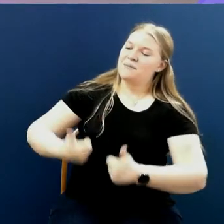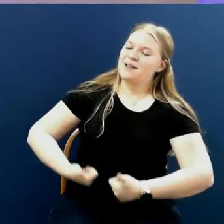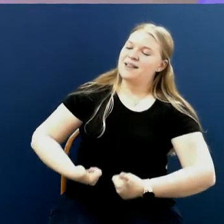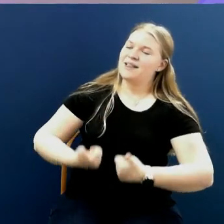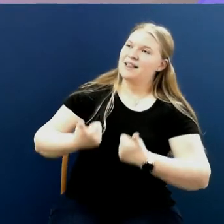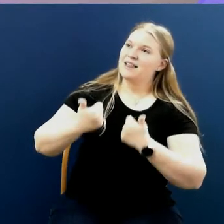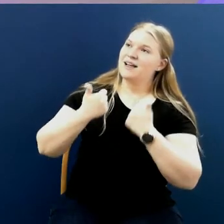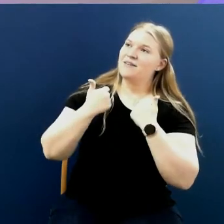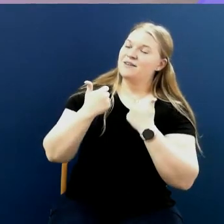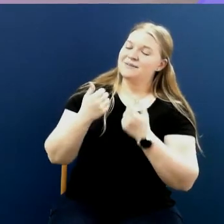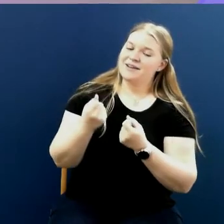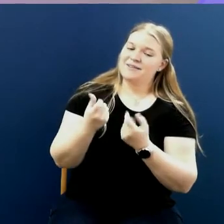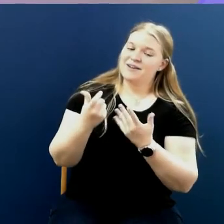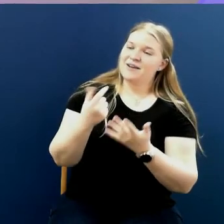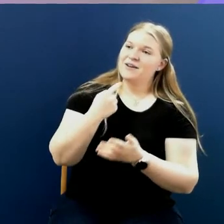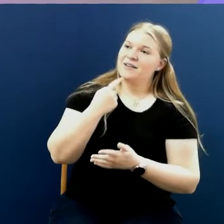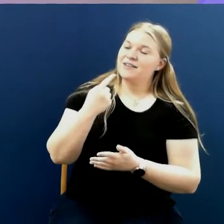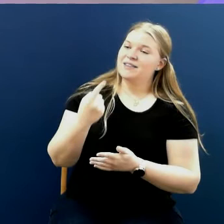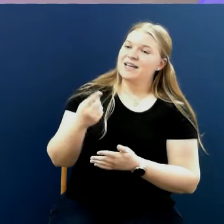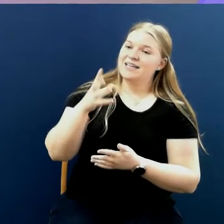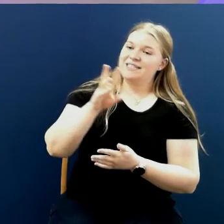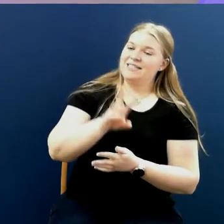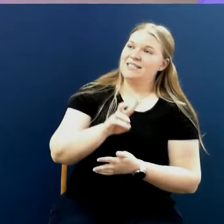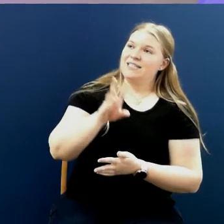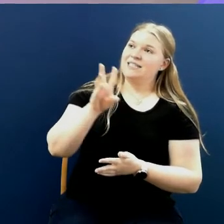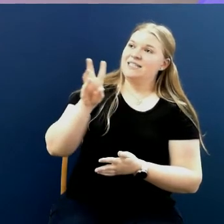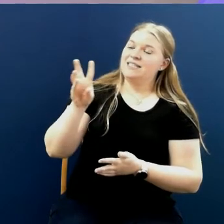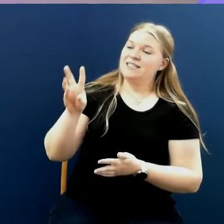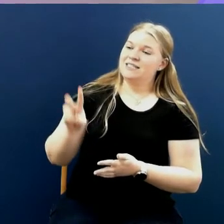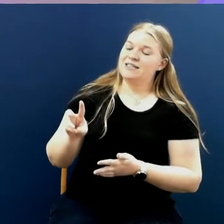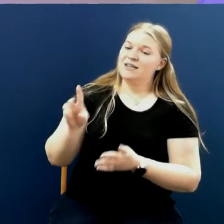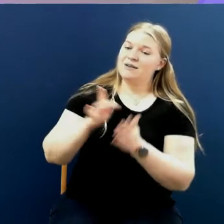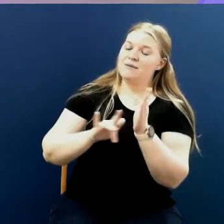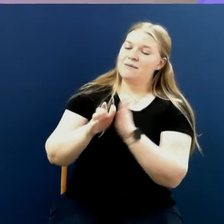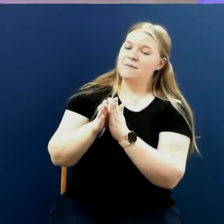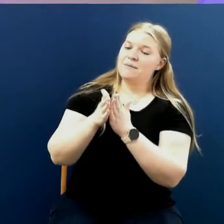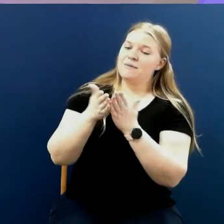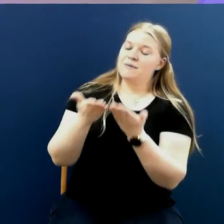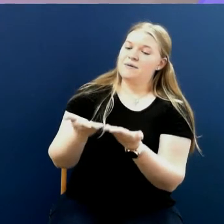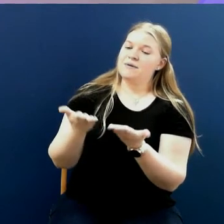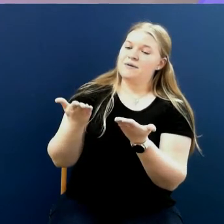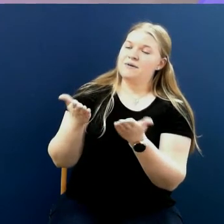As many would call it, the 66 book love letter.